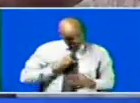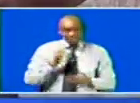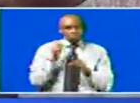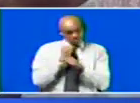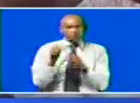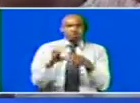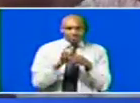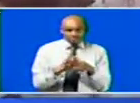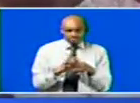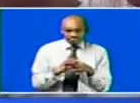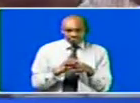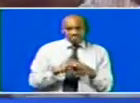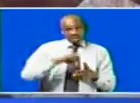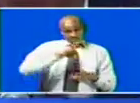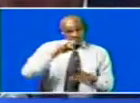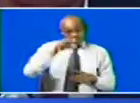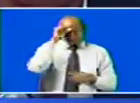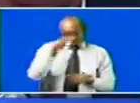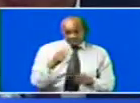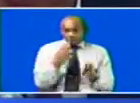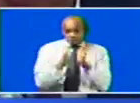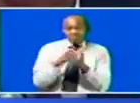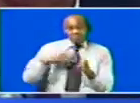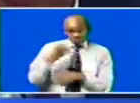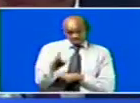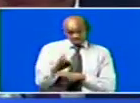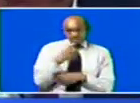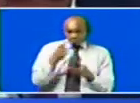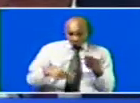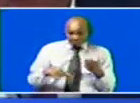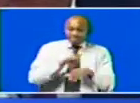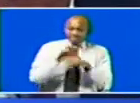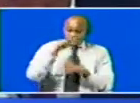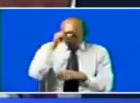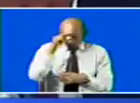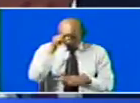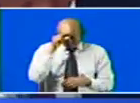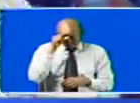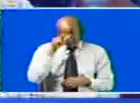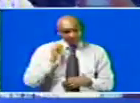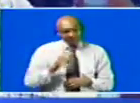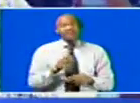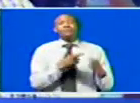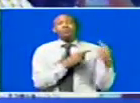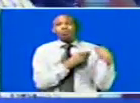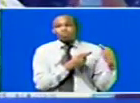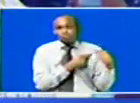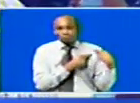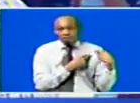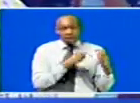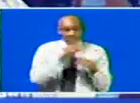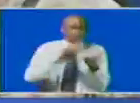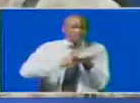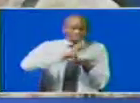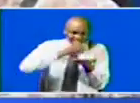The county chiefs that KT News spoke to urged the national government to play their critical part, especially in releasing funds